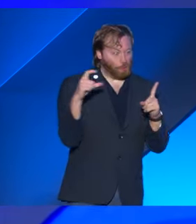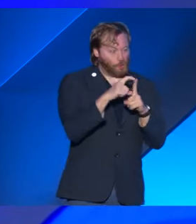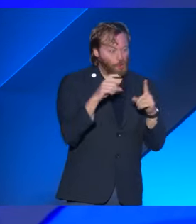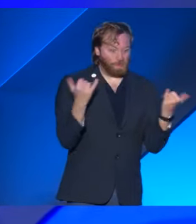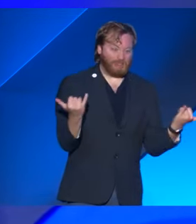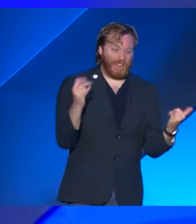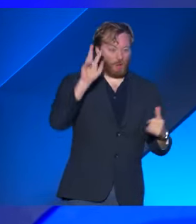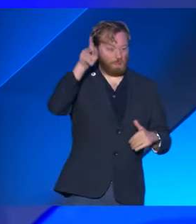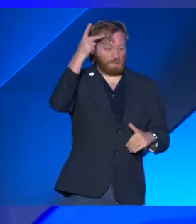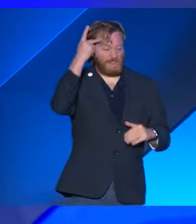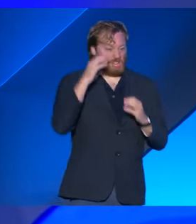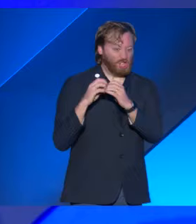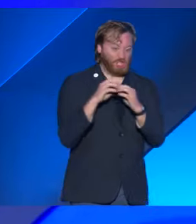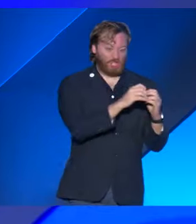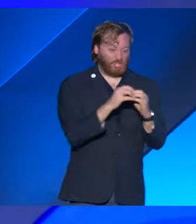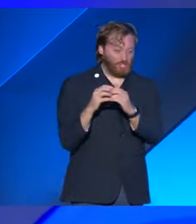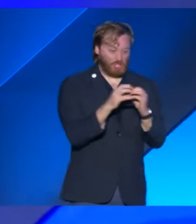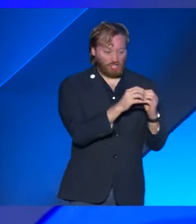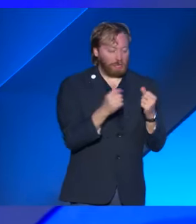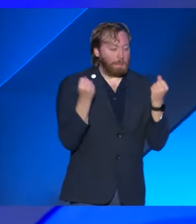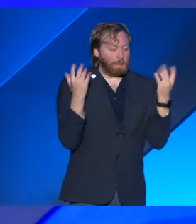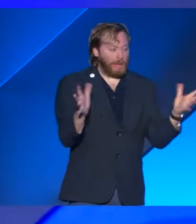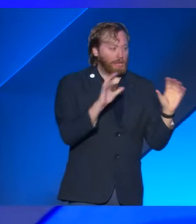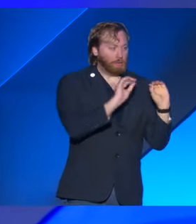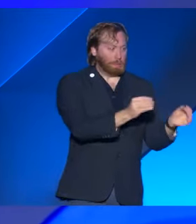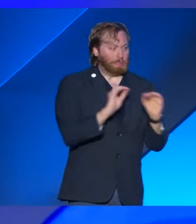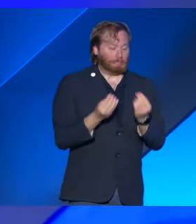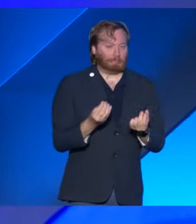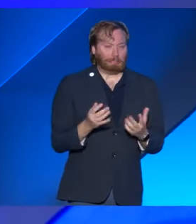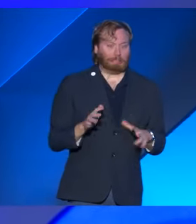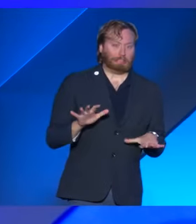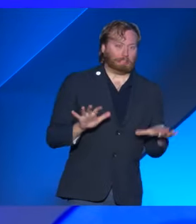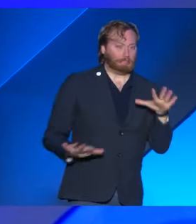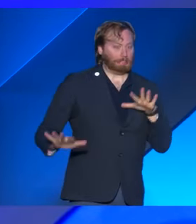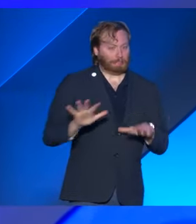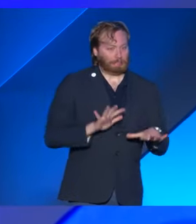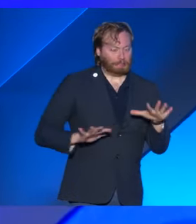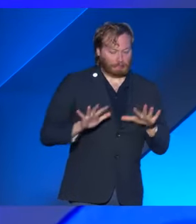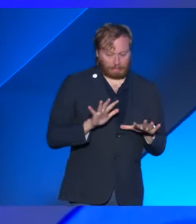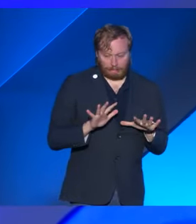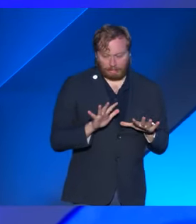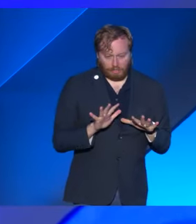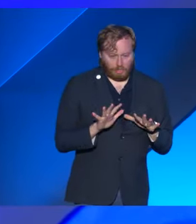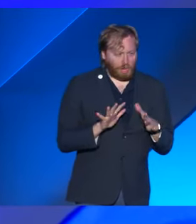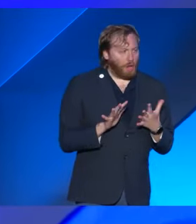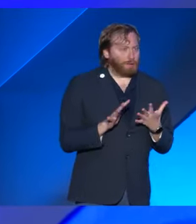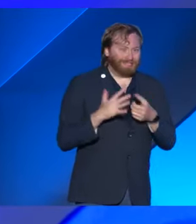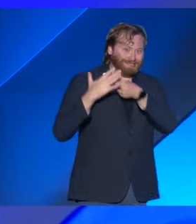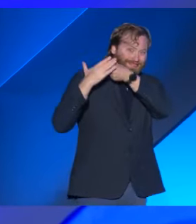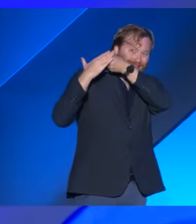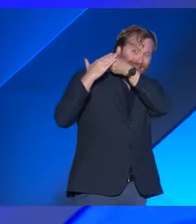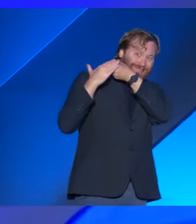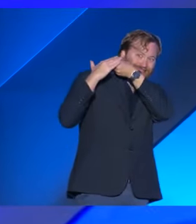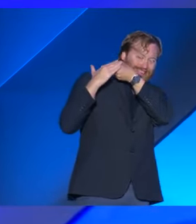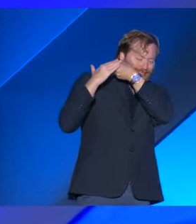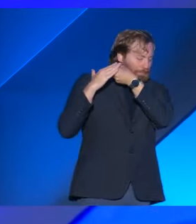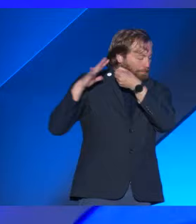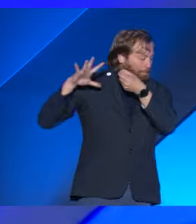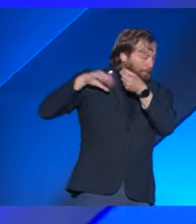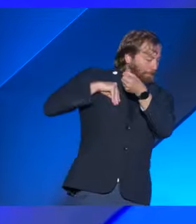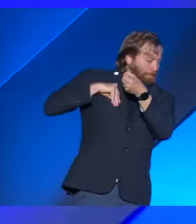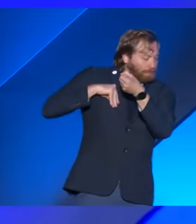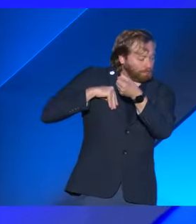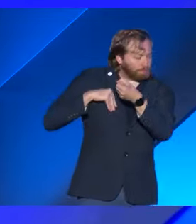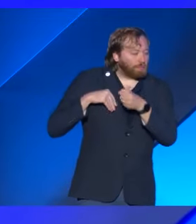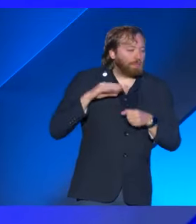politicized, and many organizations are in a frenzy to quickly succumb to these external pressures. And I'm sure you've all have seen